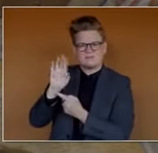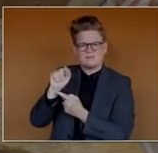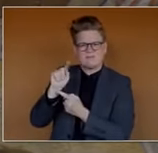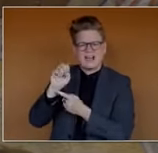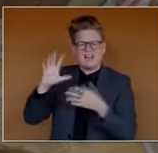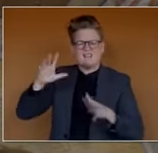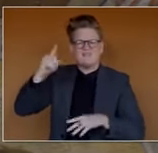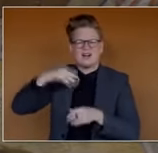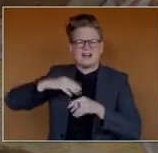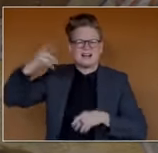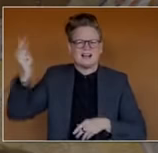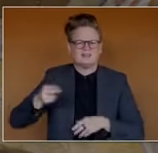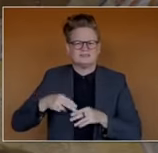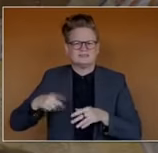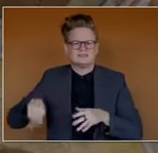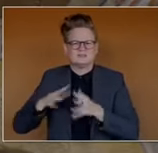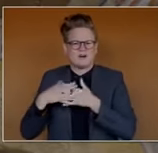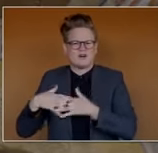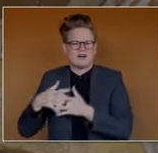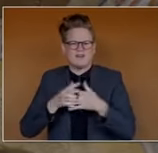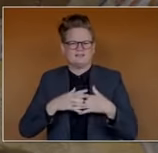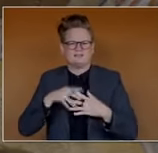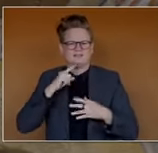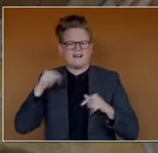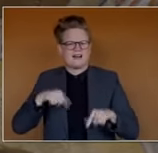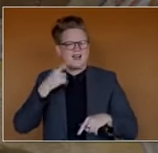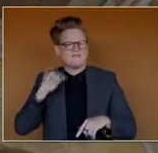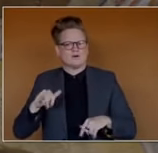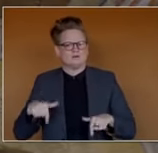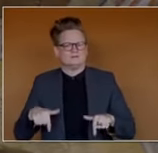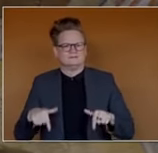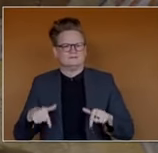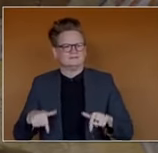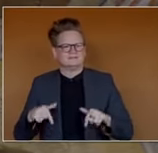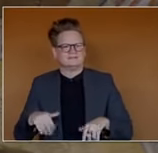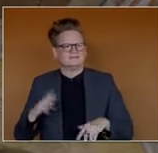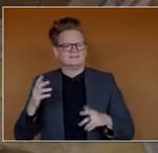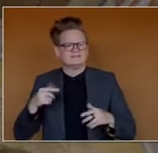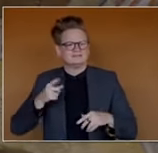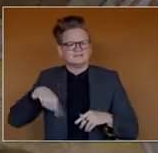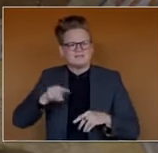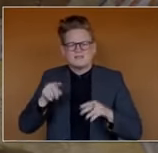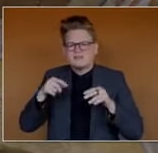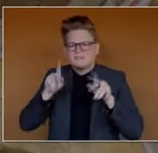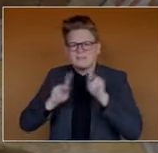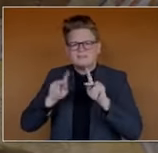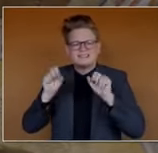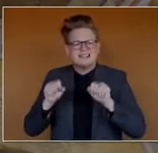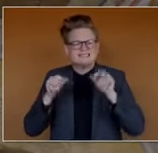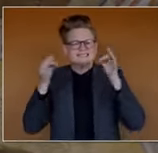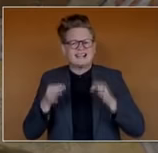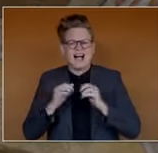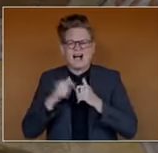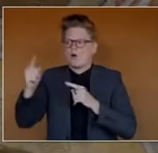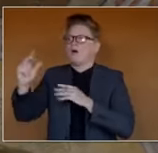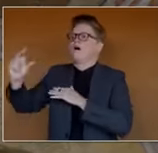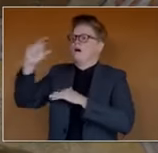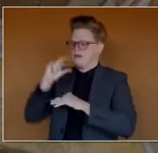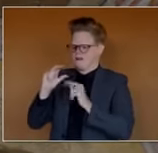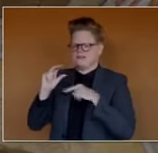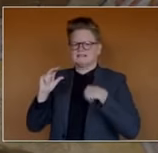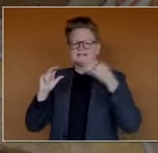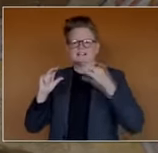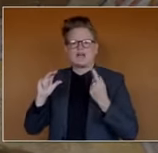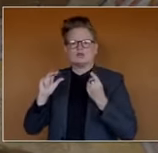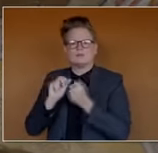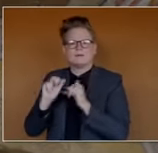to make determinations for themselves of how best to use these dollars. And that's why we want to get money into people's pockets as quickly as